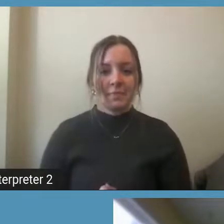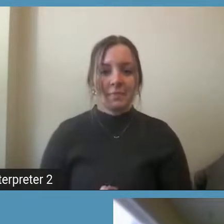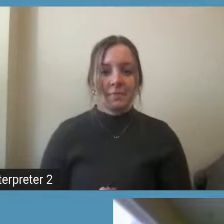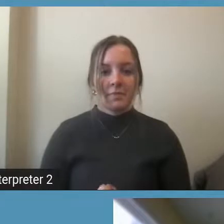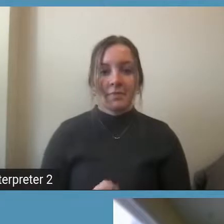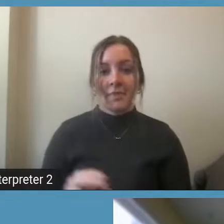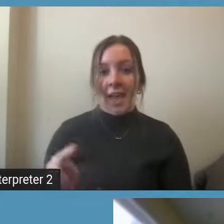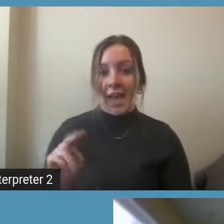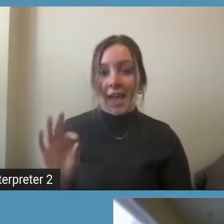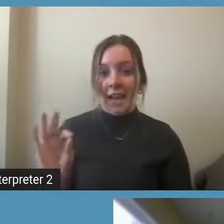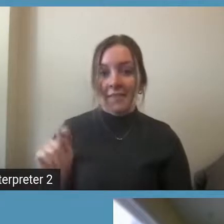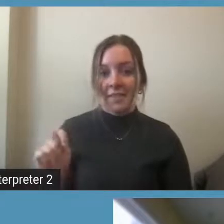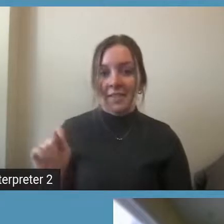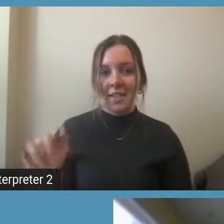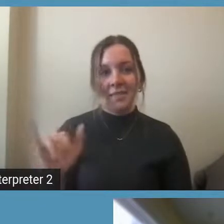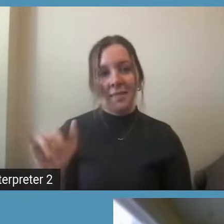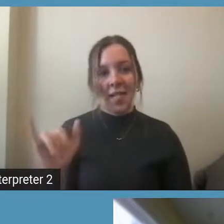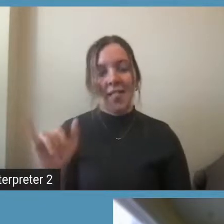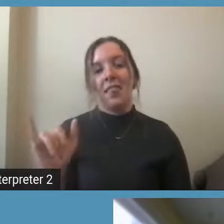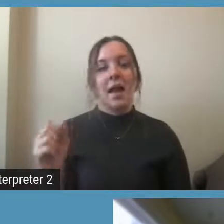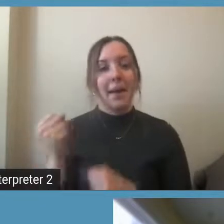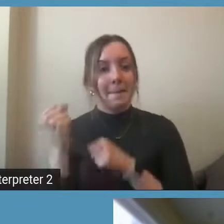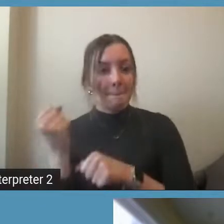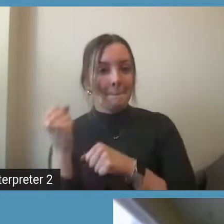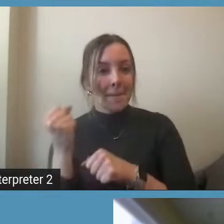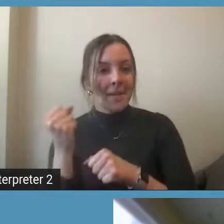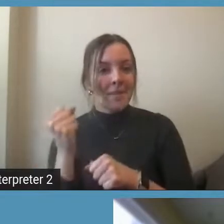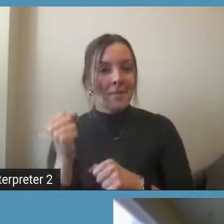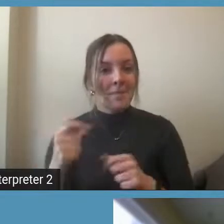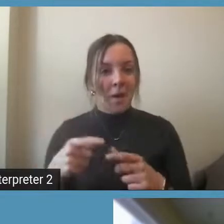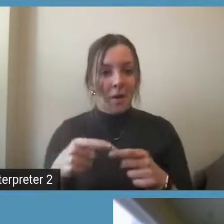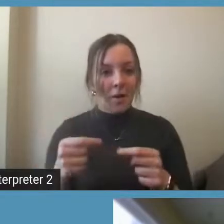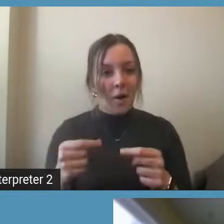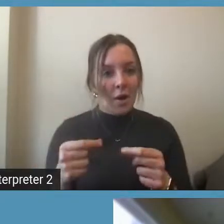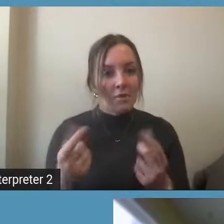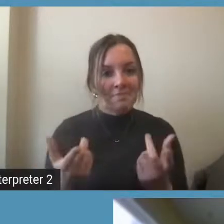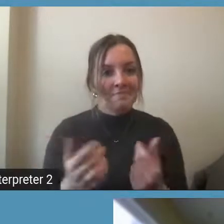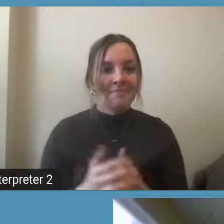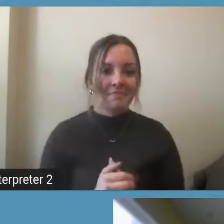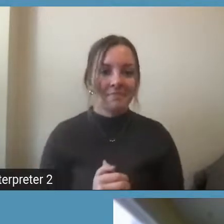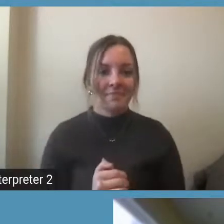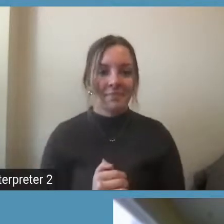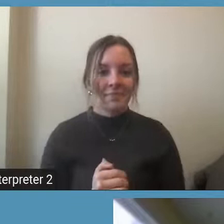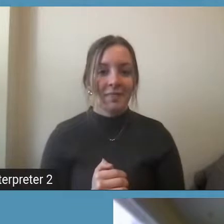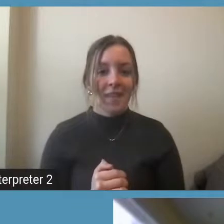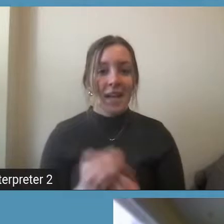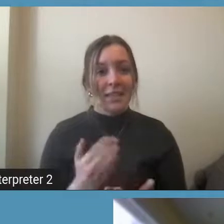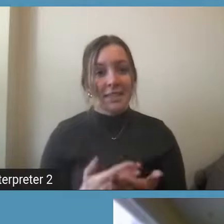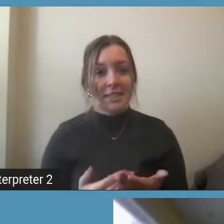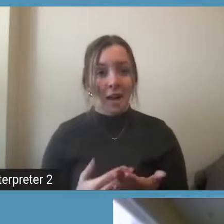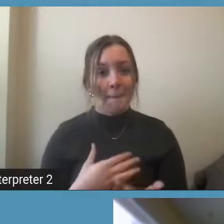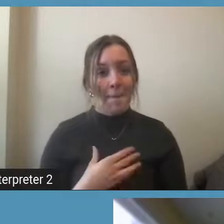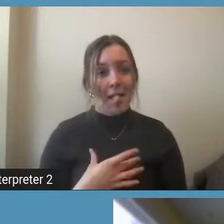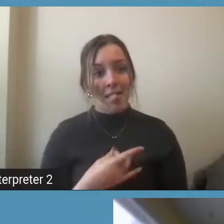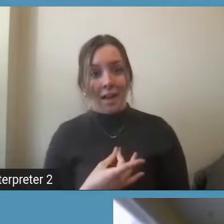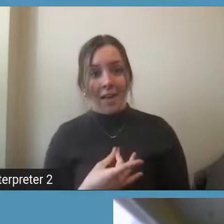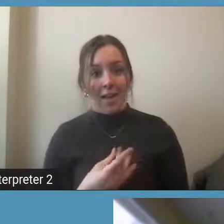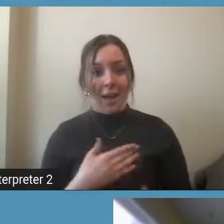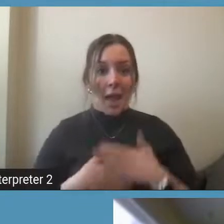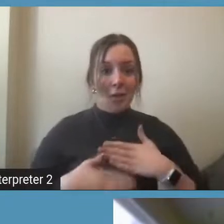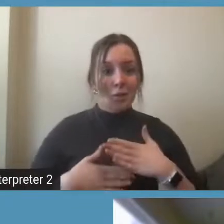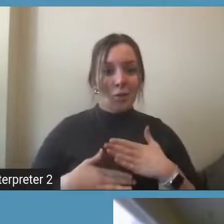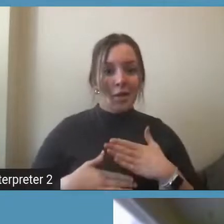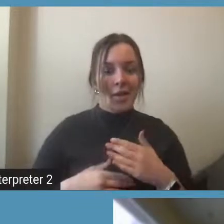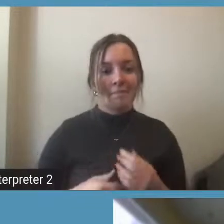baseball cards. Some of us get it and some of us don't. I don't particularly care about baseball cards, but I believe that there's a market for